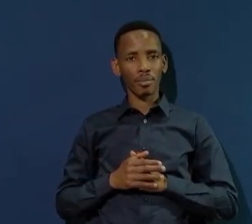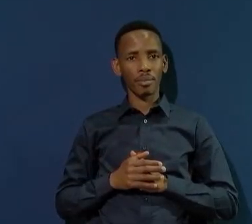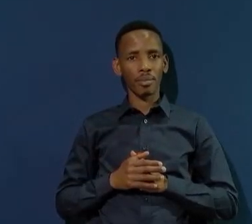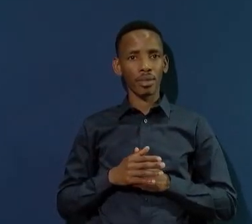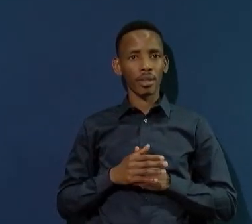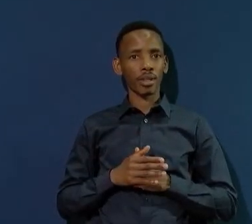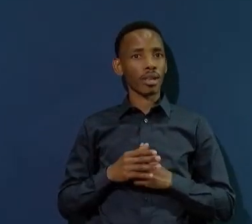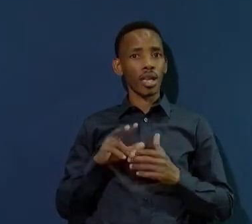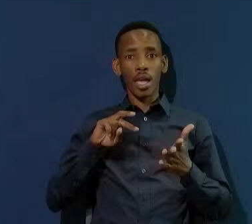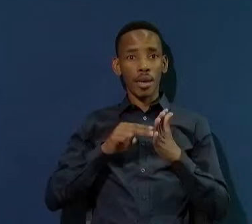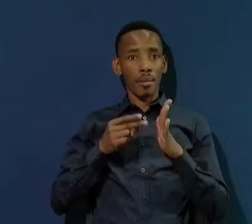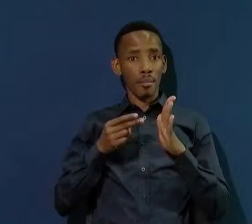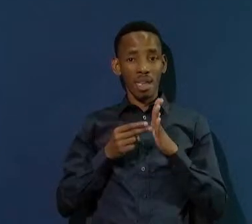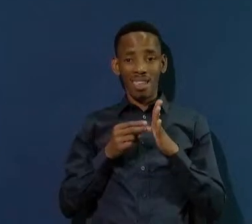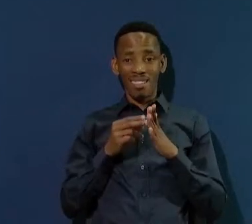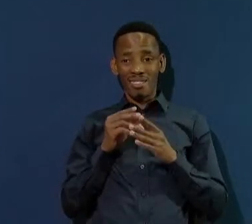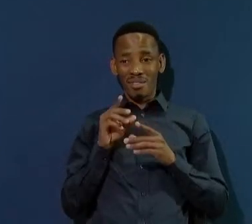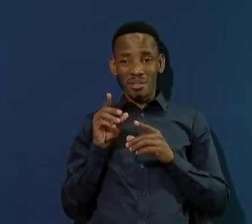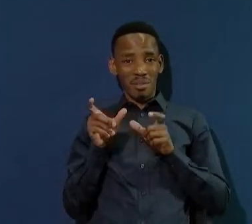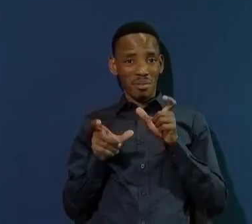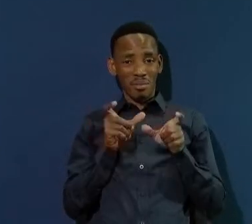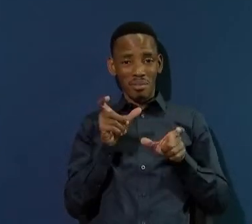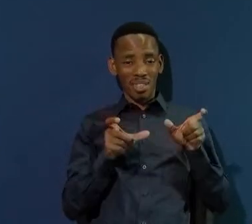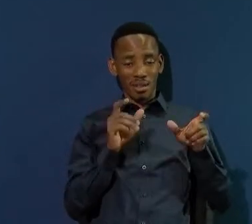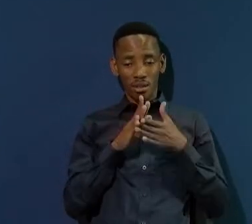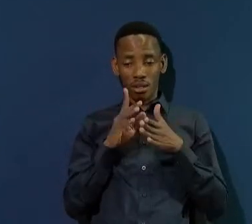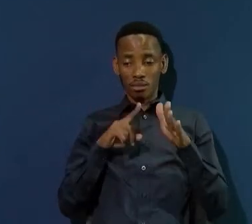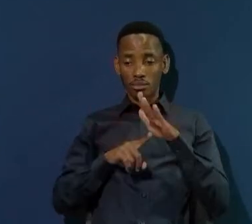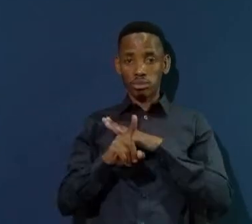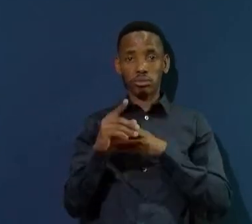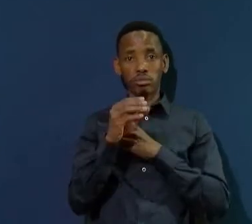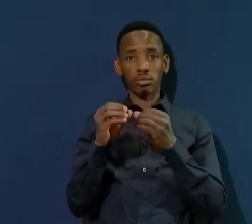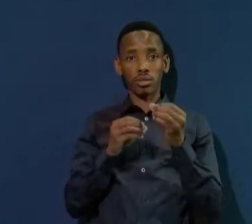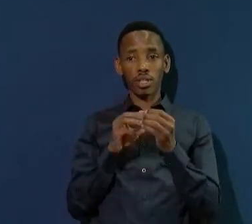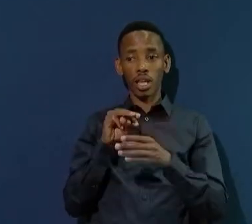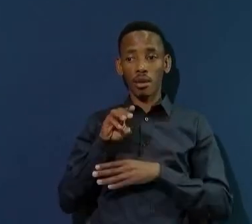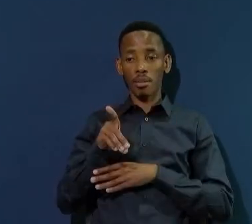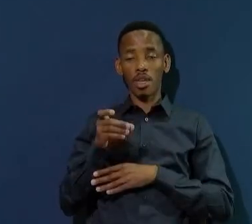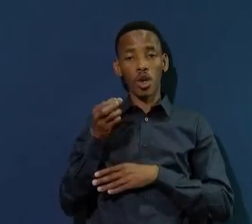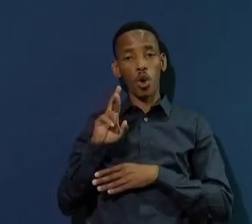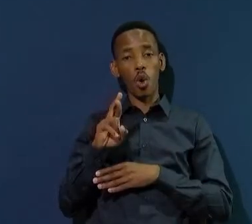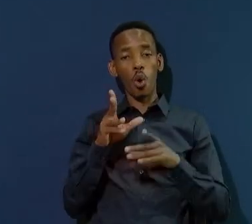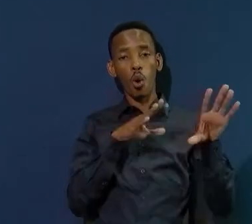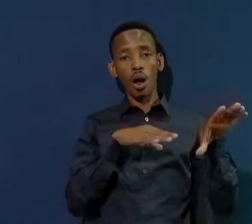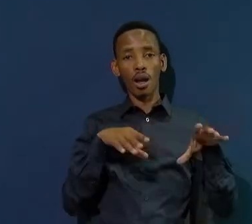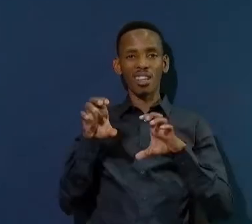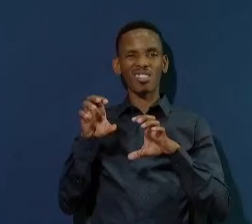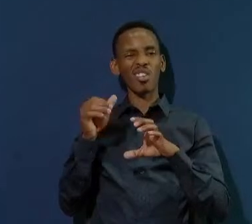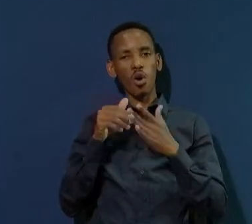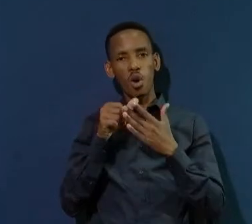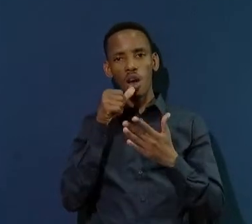Motswana o kgona go ya ko di-officing tsa teng mme Motswana gape o kgona gore a kwalele gone ko lekgotleng